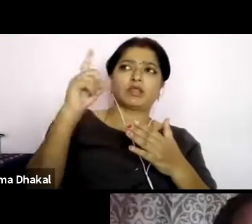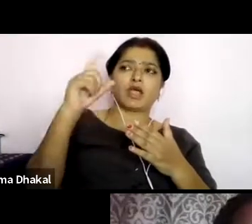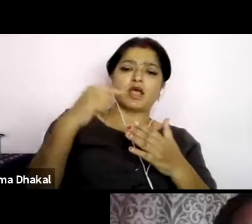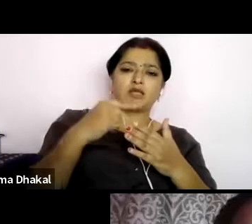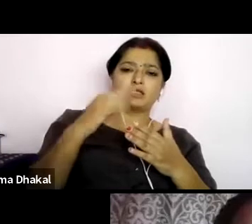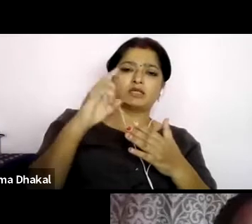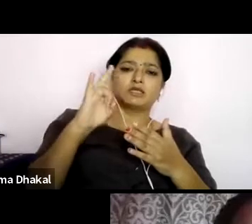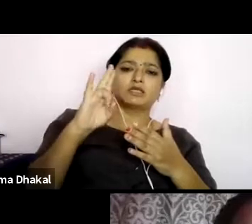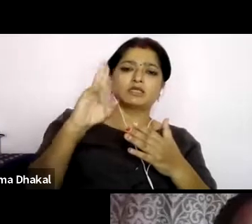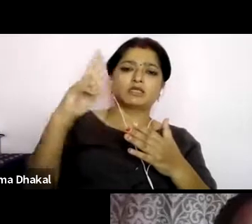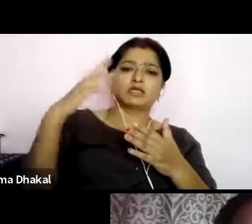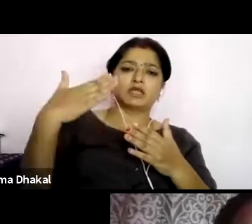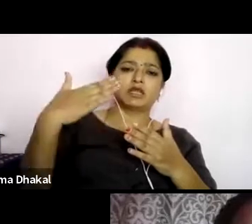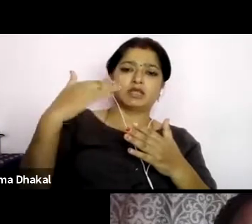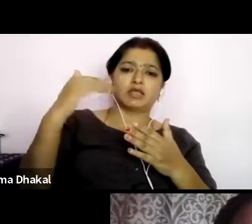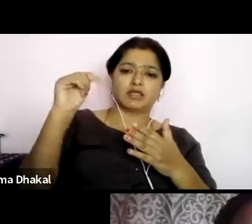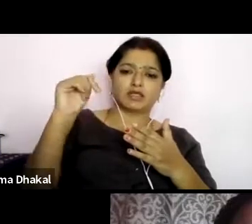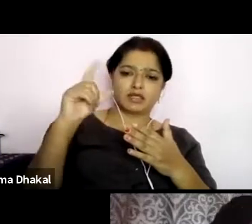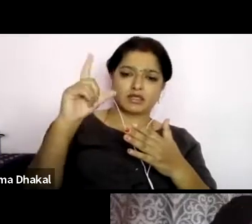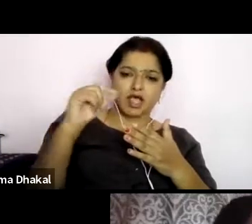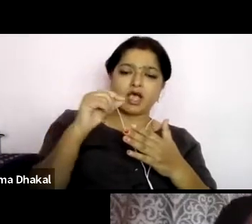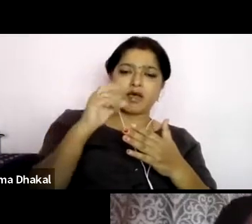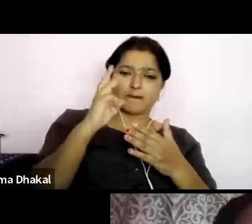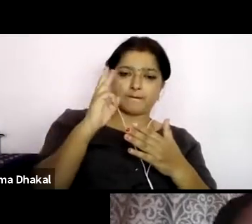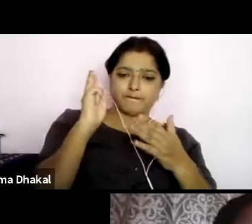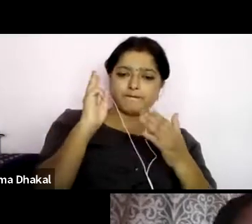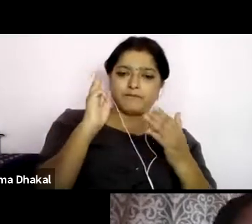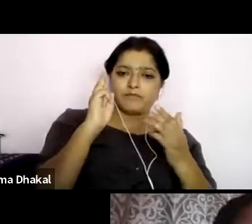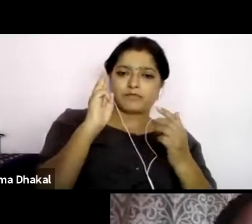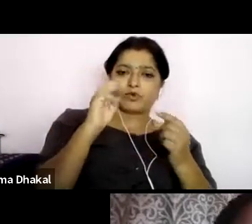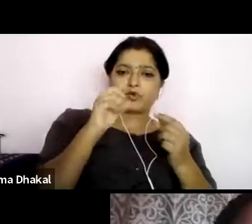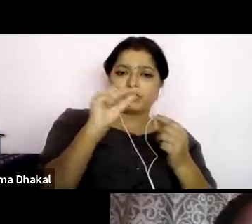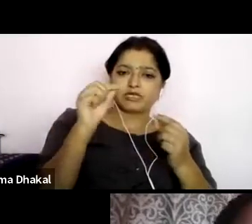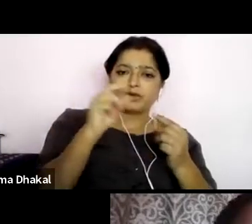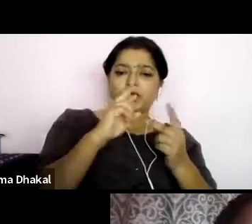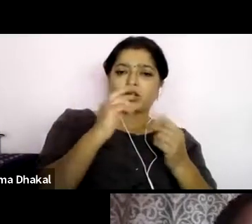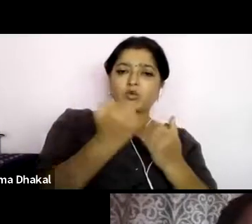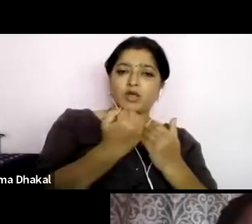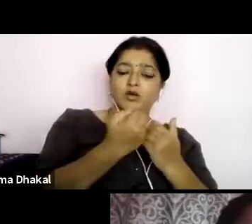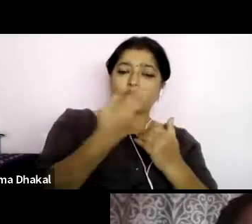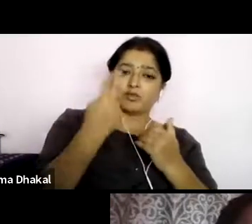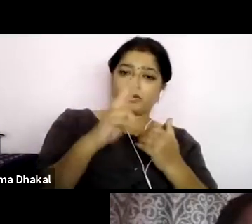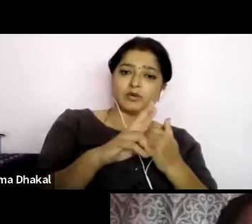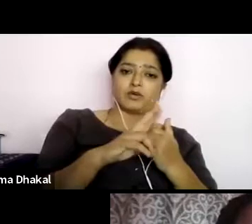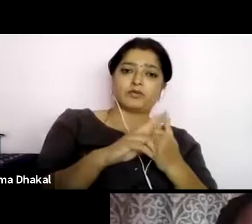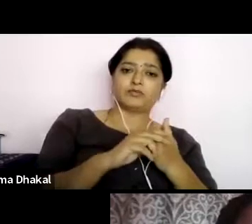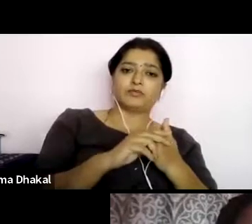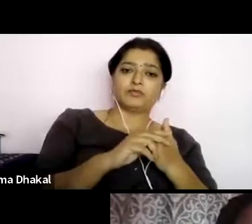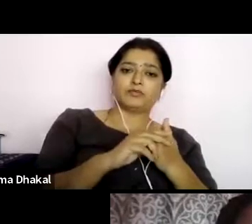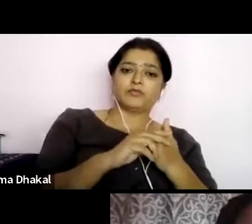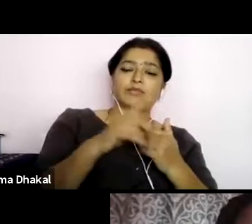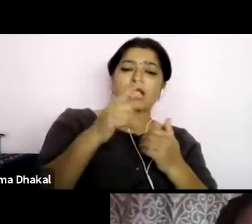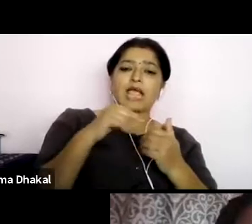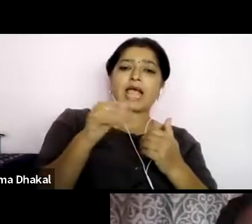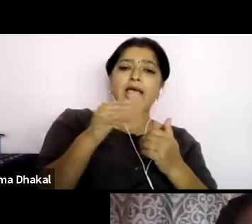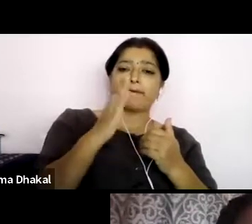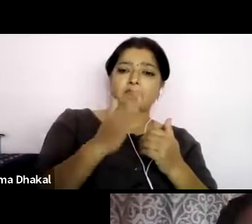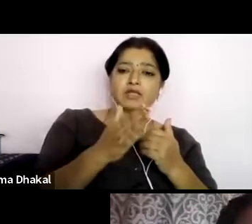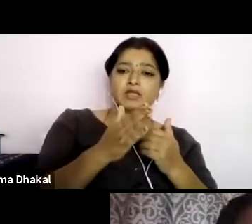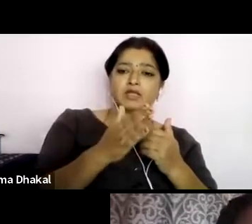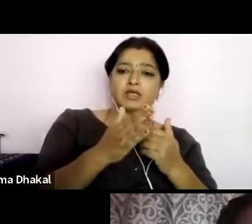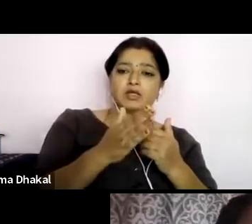about what we are seeing in terms of implementation of policies, of approaches,